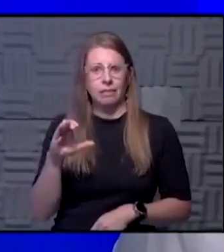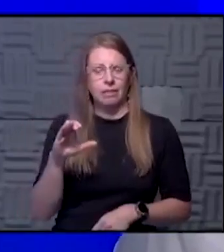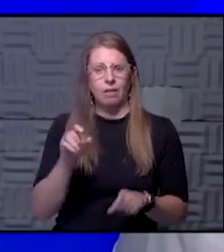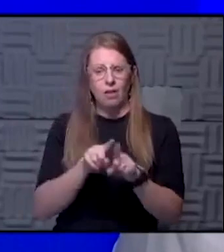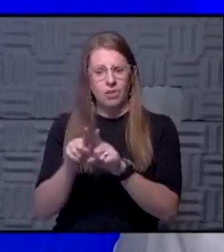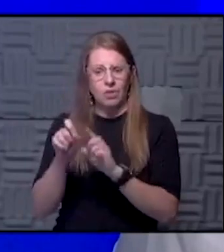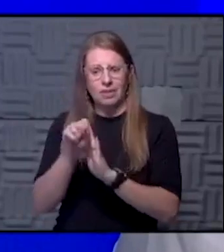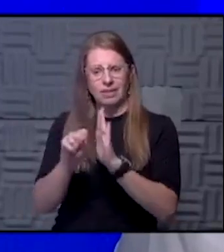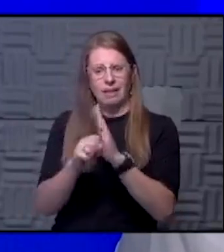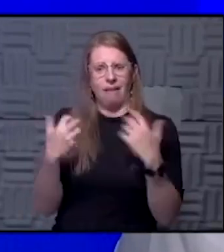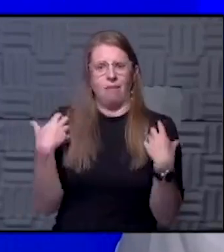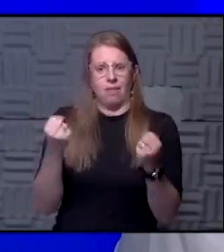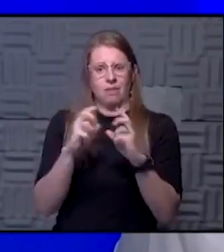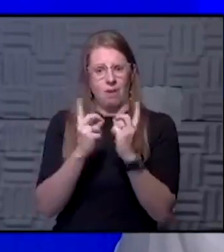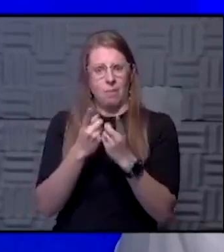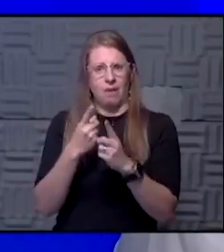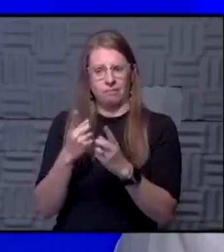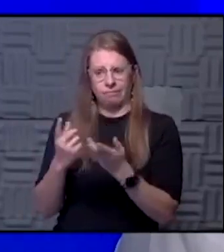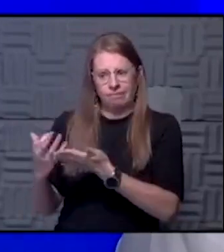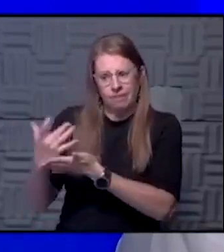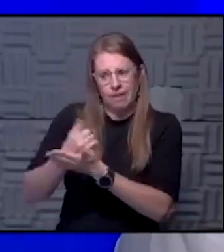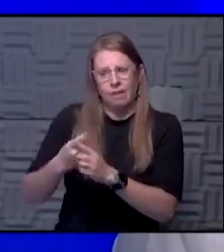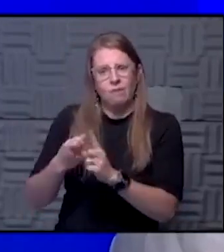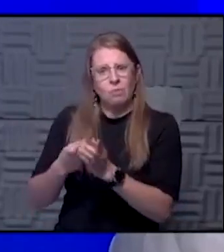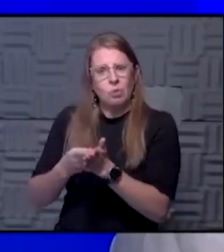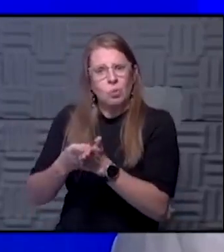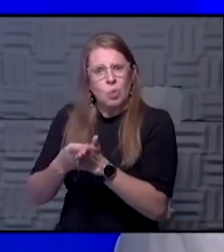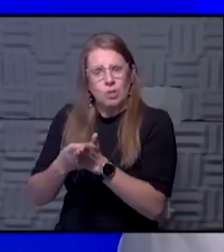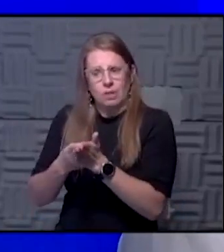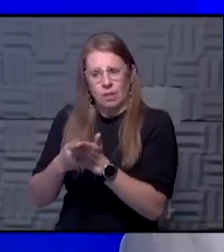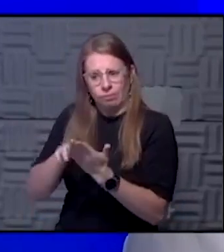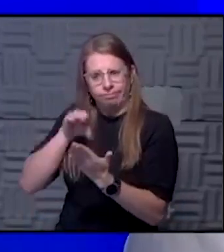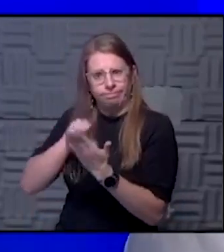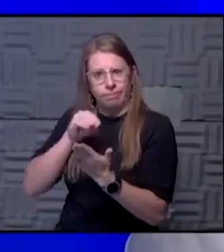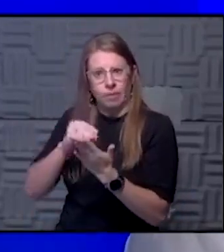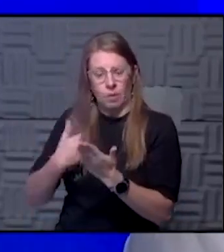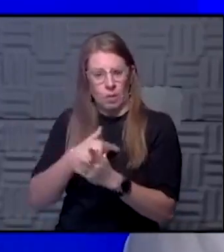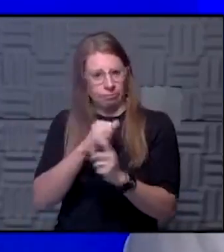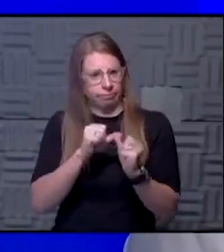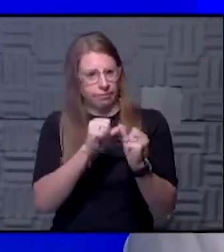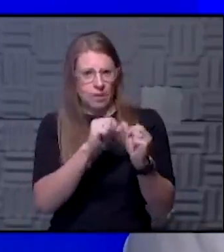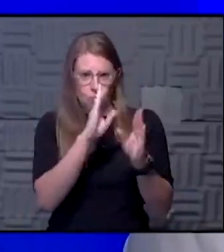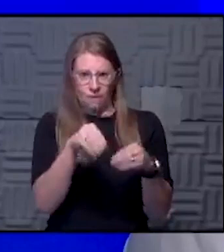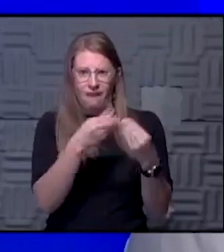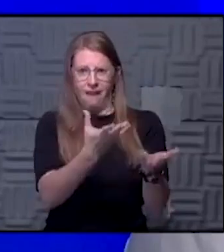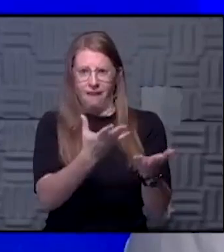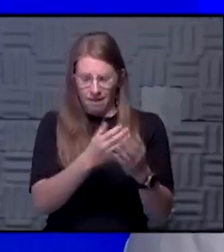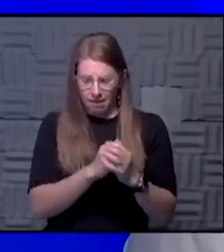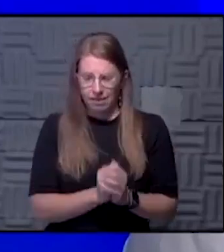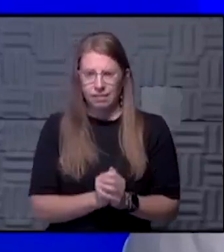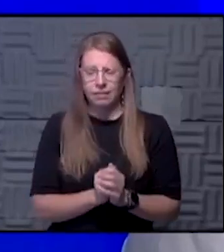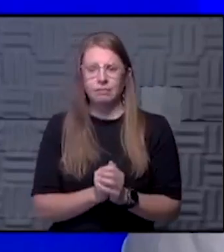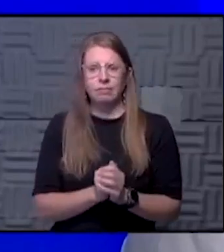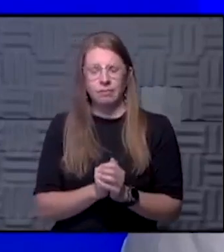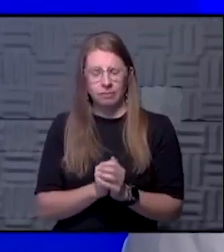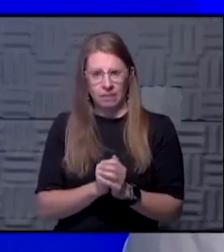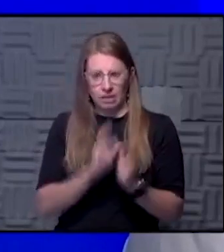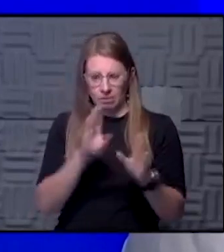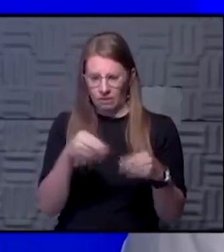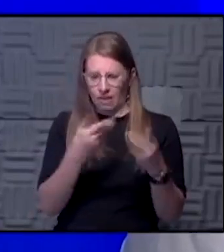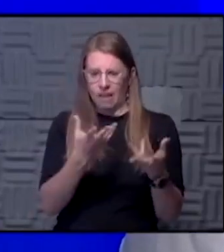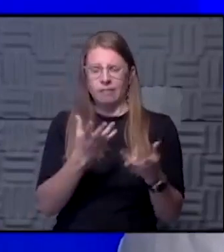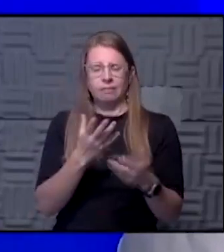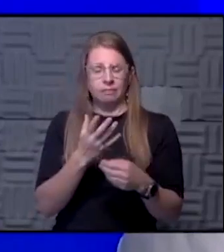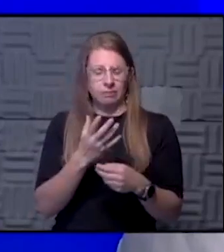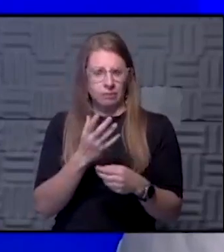the state health departments for our sources of truth. We are continuing to provide and do our due diligence in providing everybody